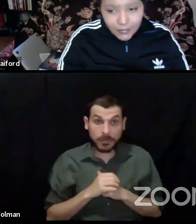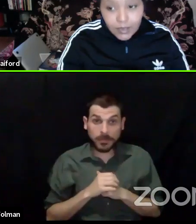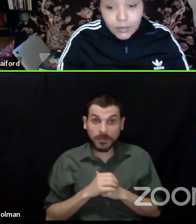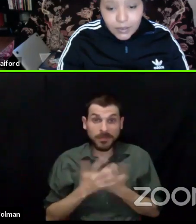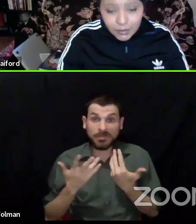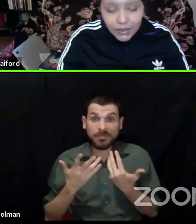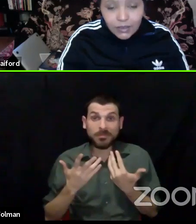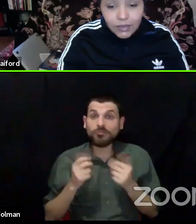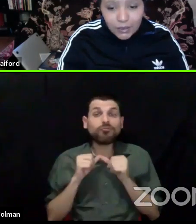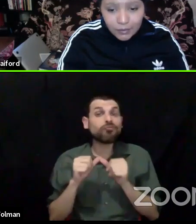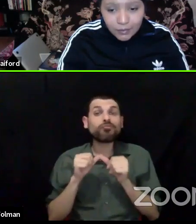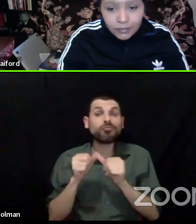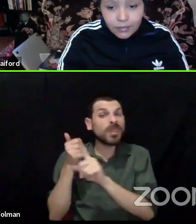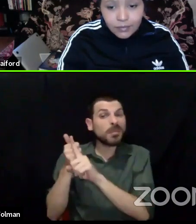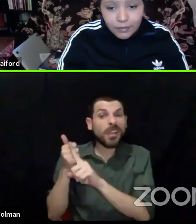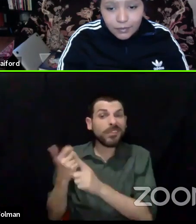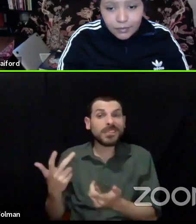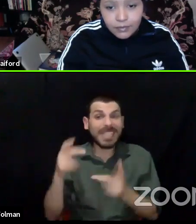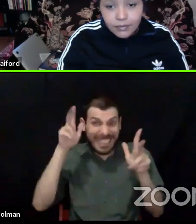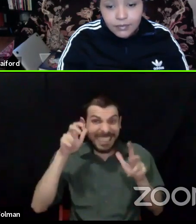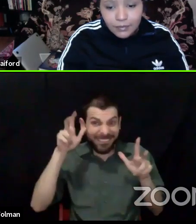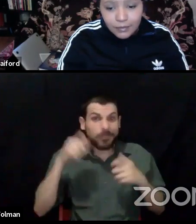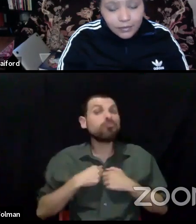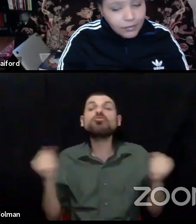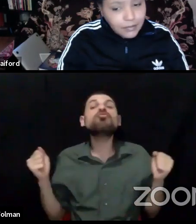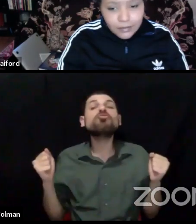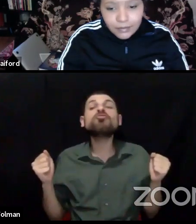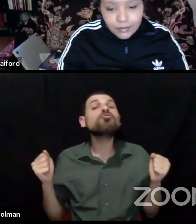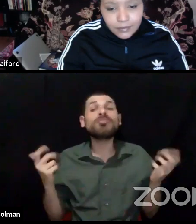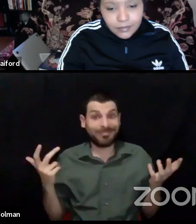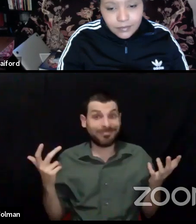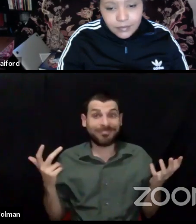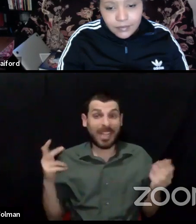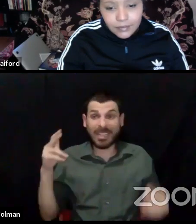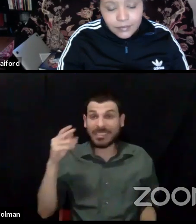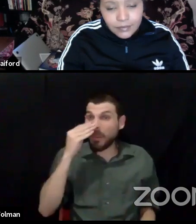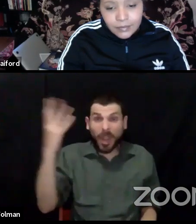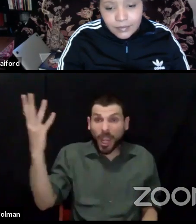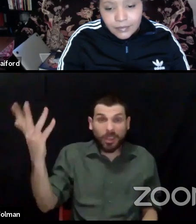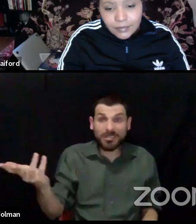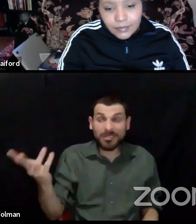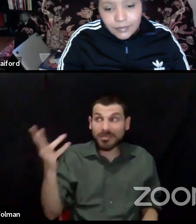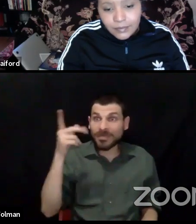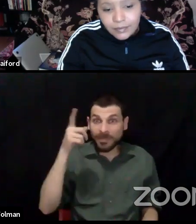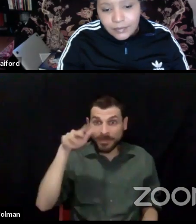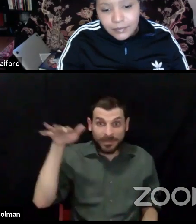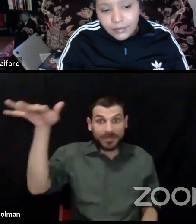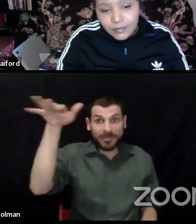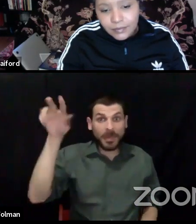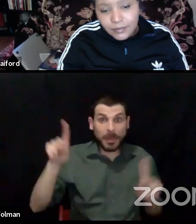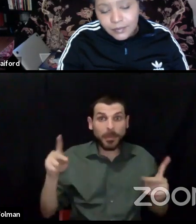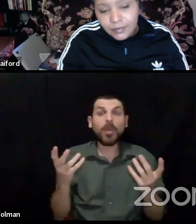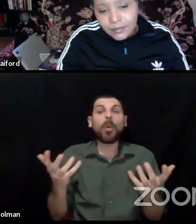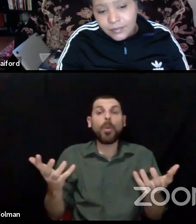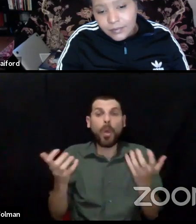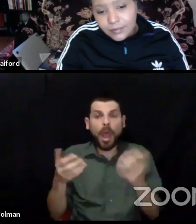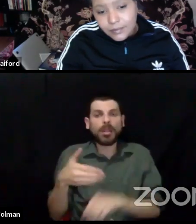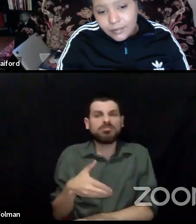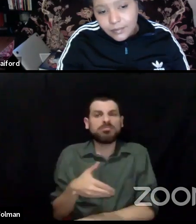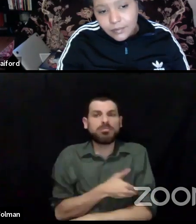are just being themselves. They never gave a damn about anything but staying in power, you know? And so while we're out here running